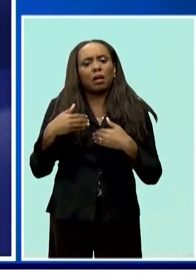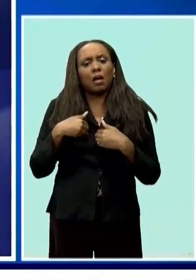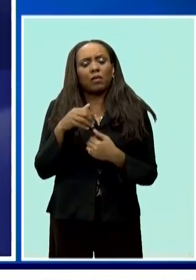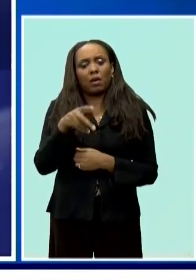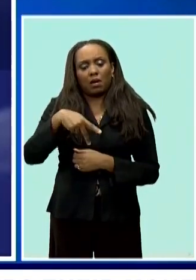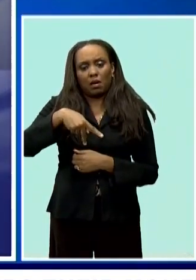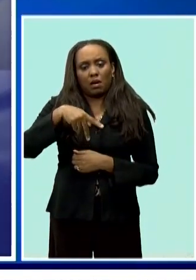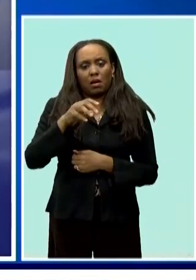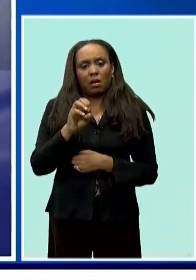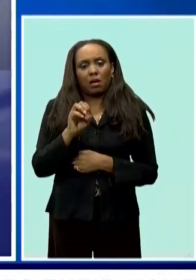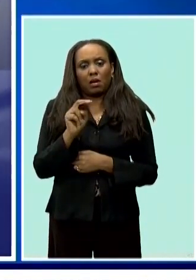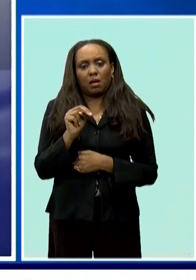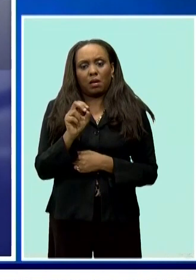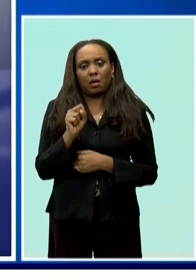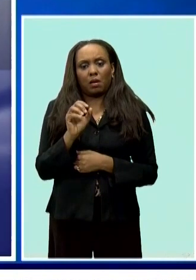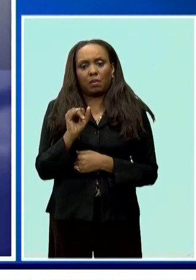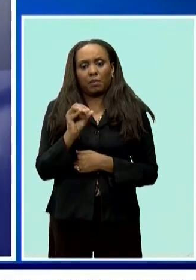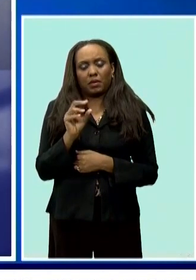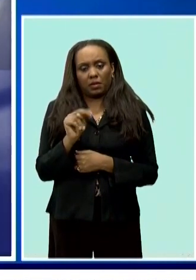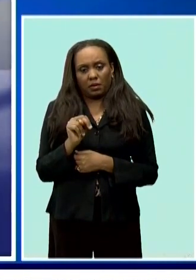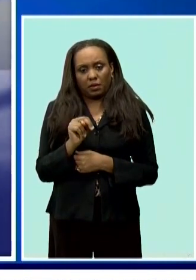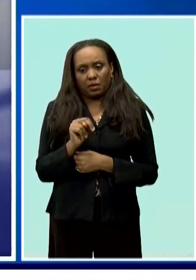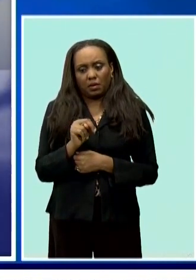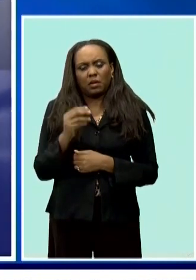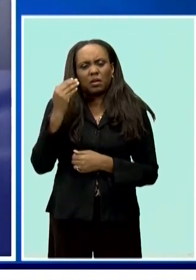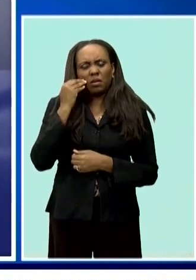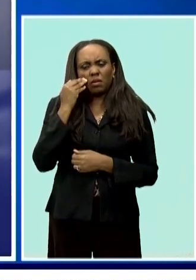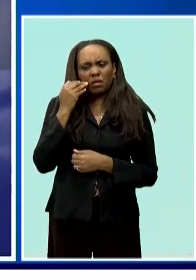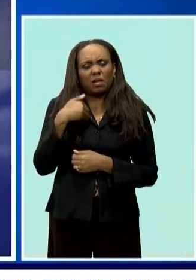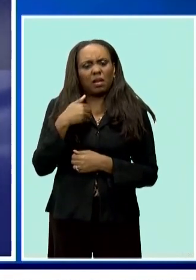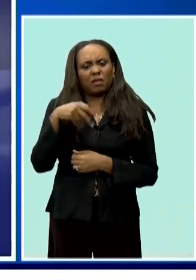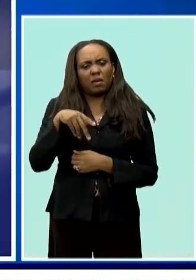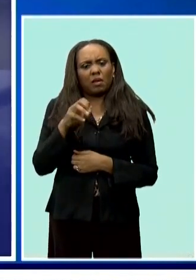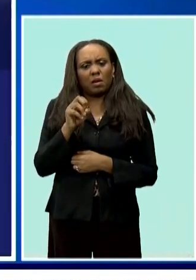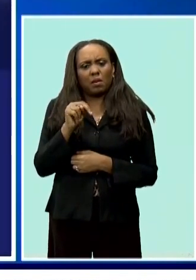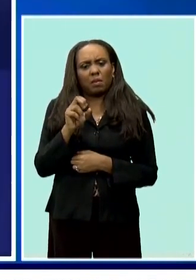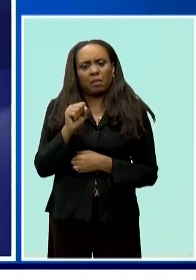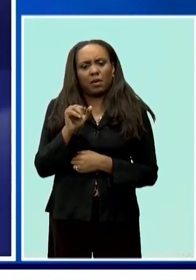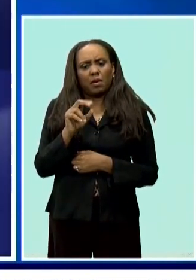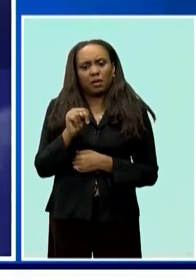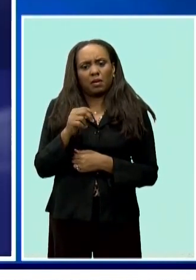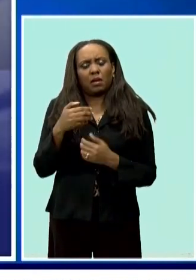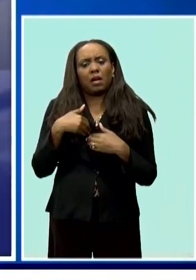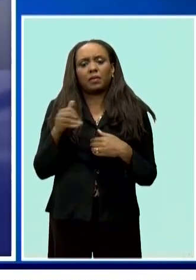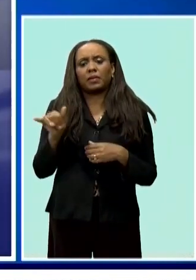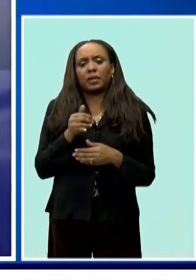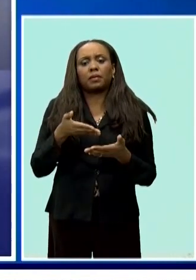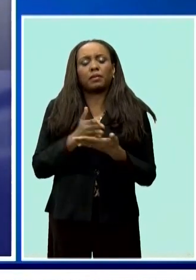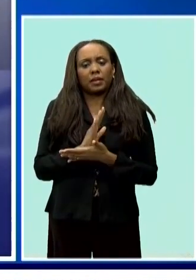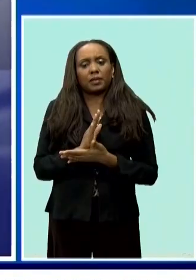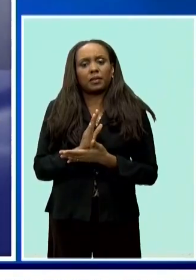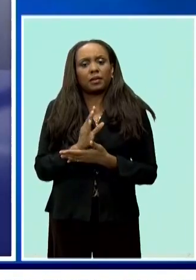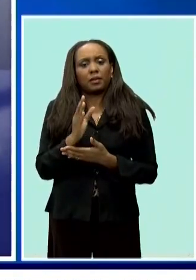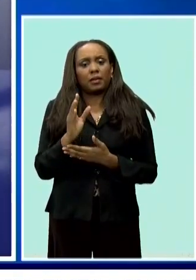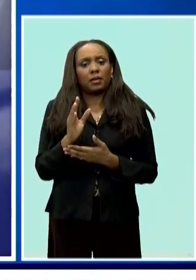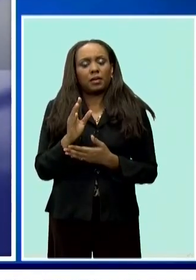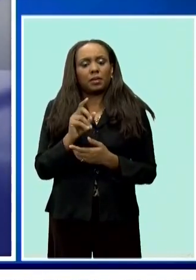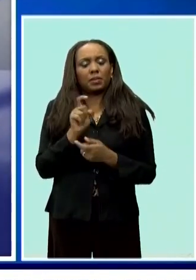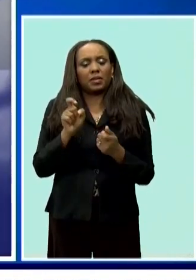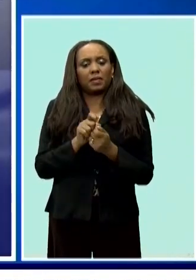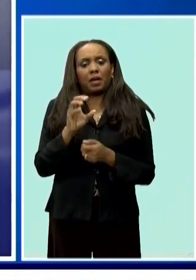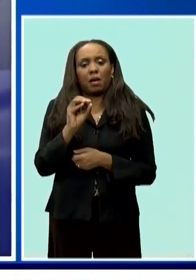government has agreed to advance the gratuity and store the pensions of this particular category of worker. The situation